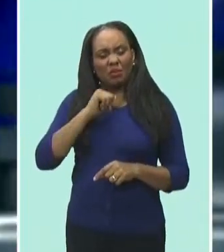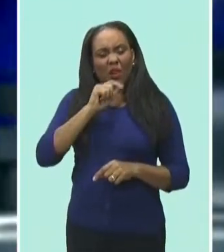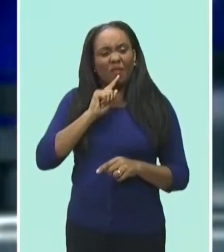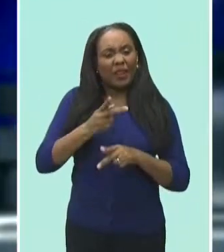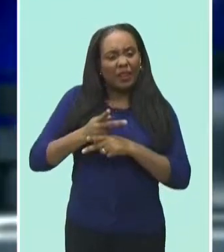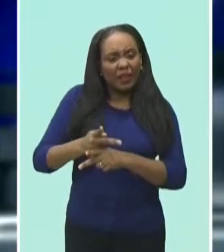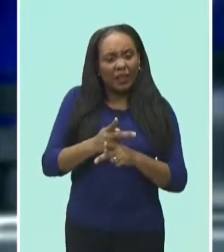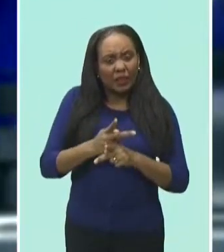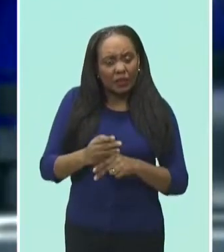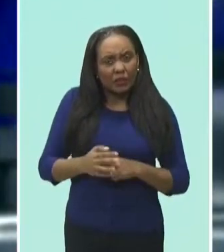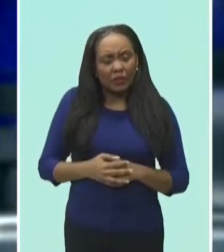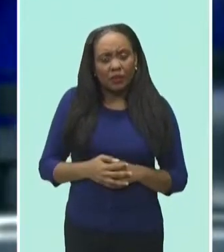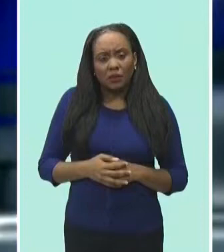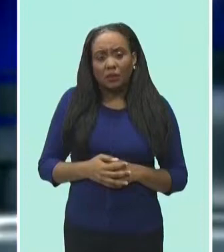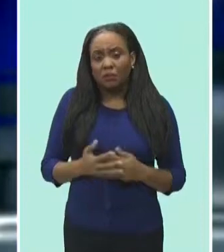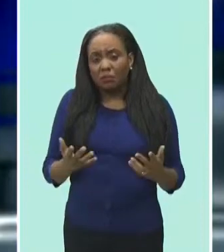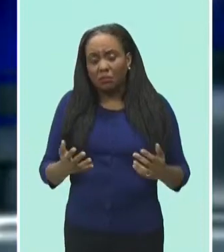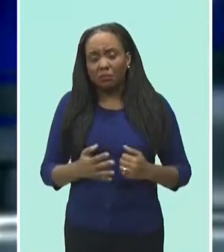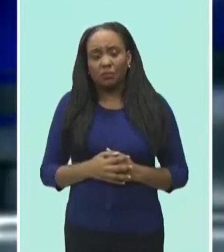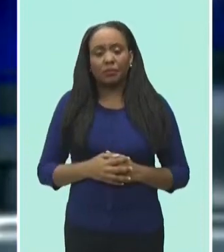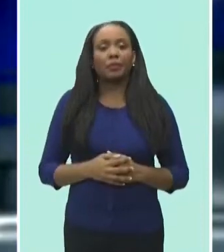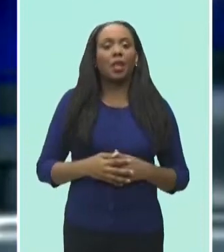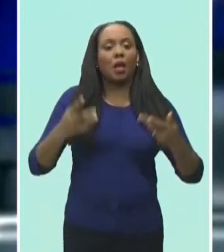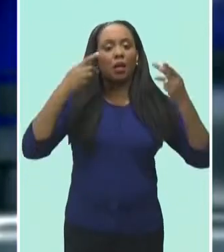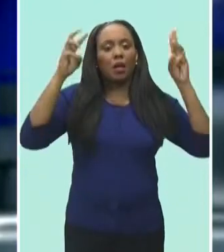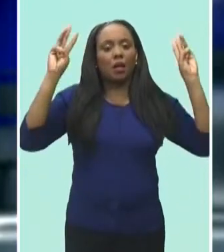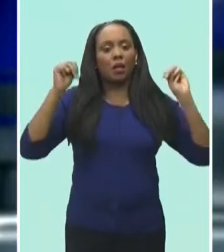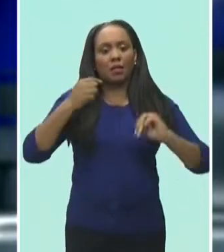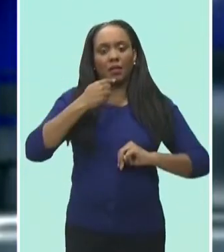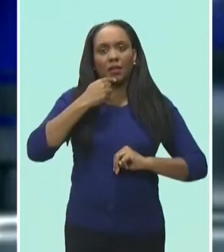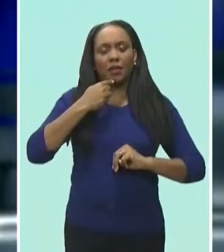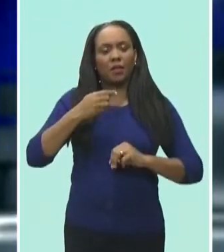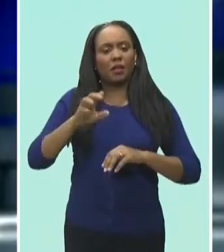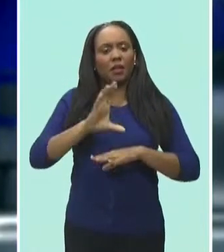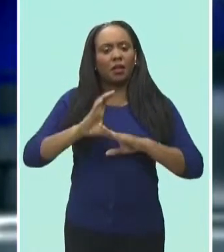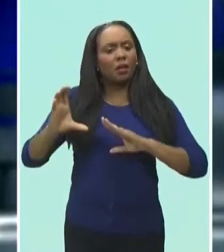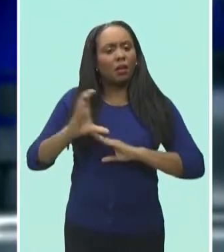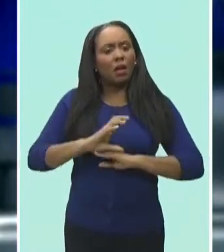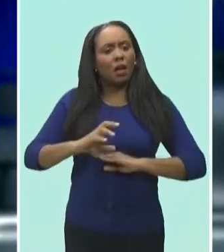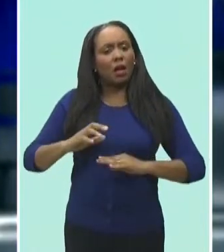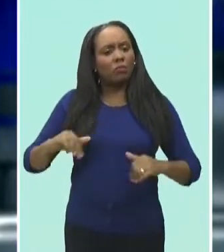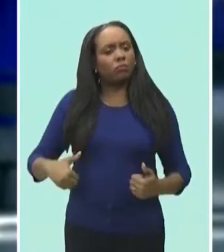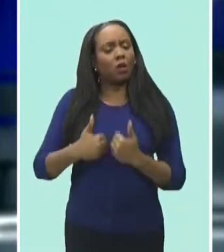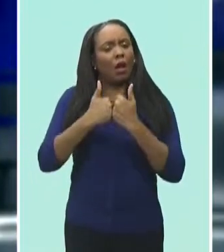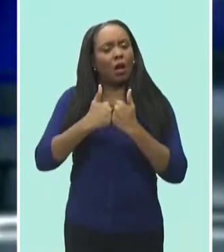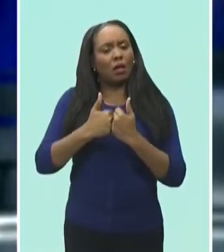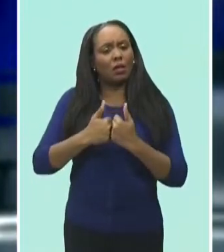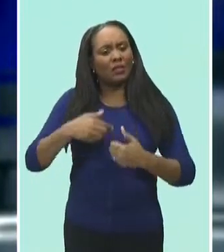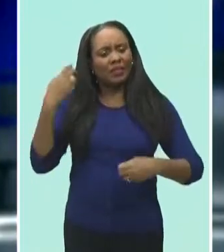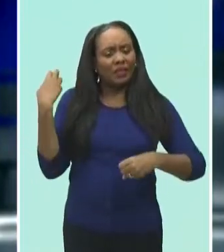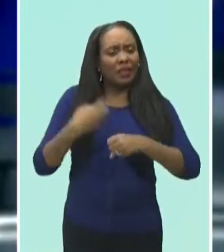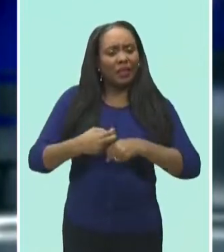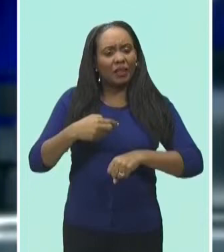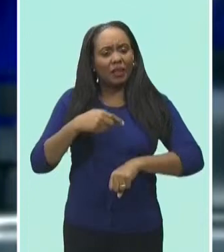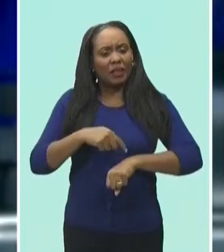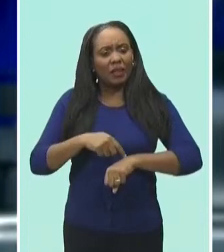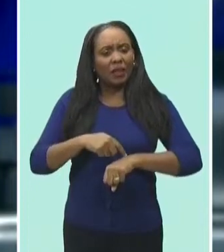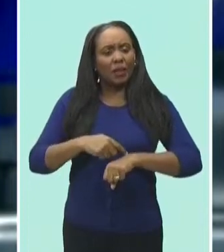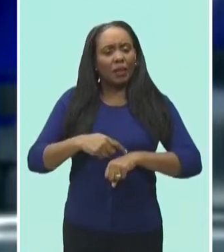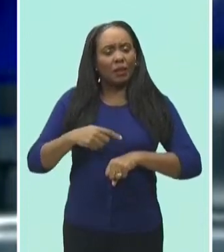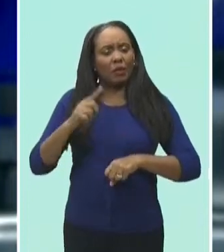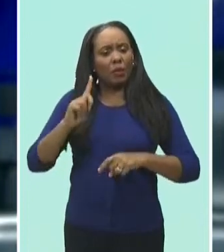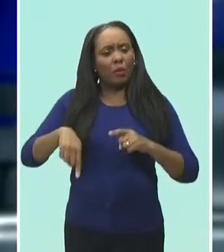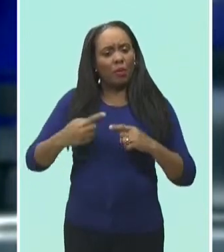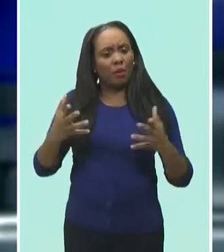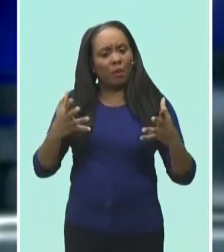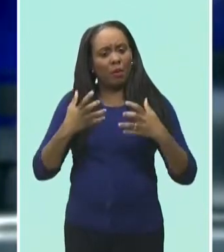Pulling no punches, the Prime Minister says the Caribbean has had to face difficulties and risk for the entire postmodern